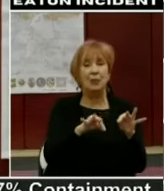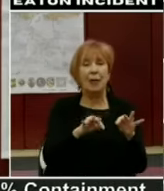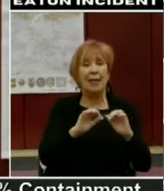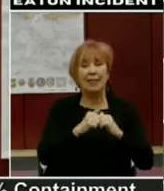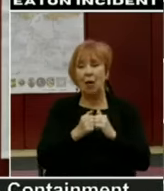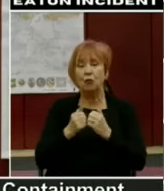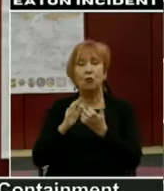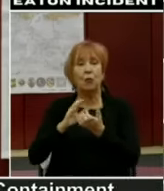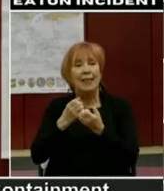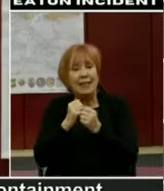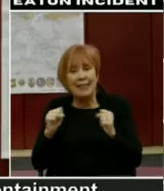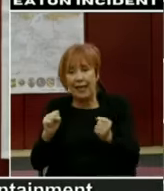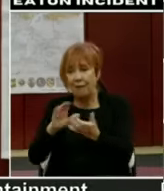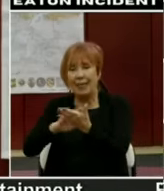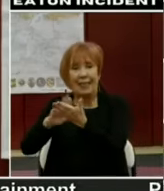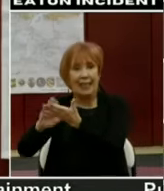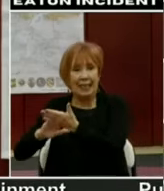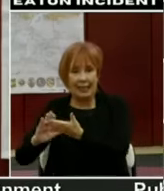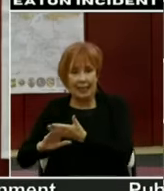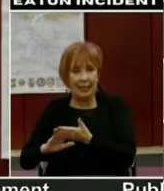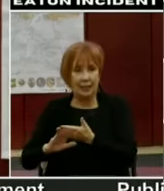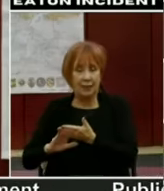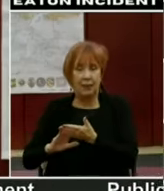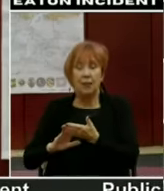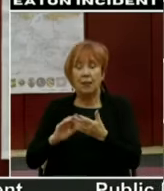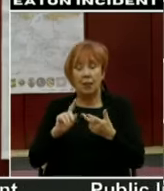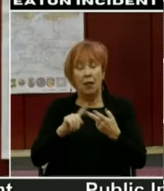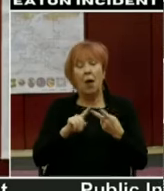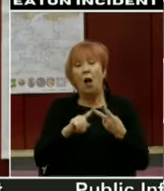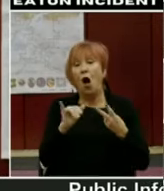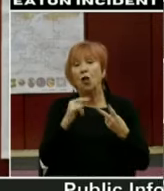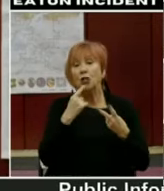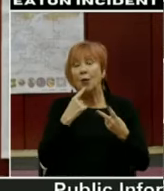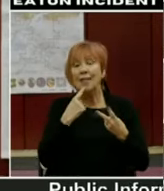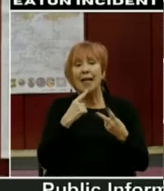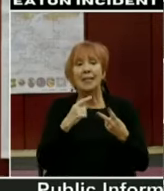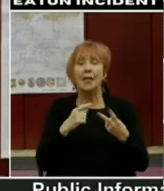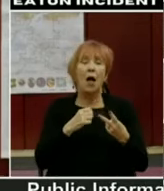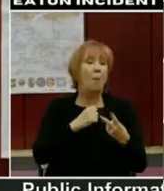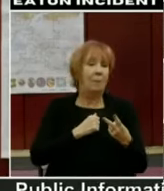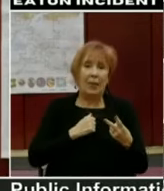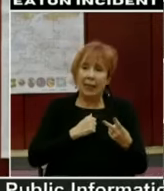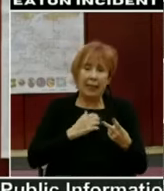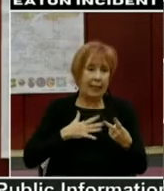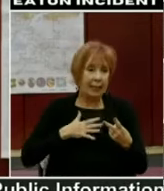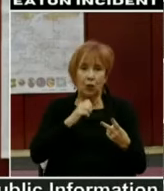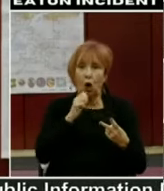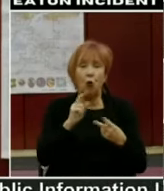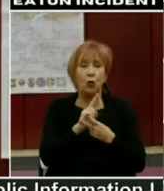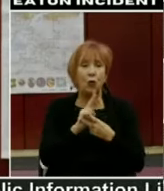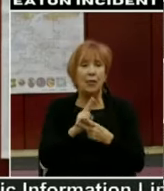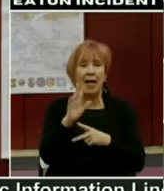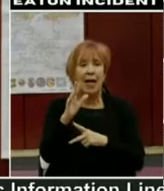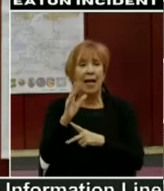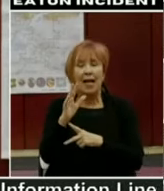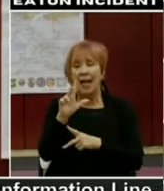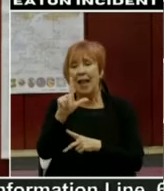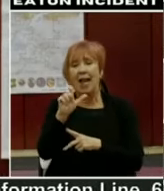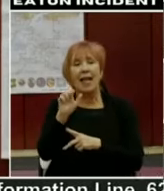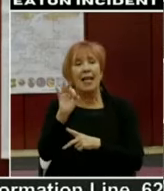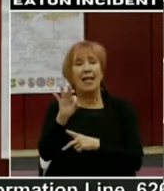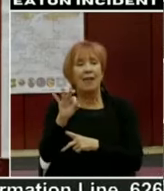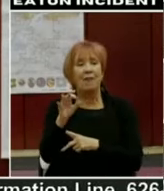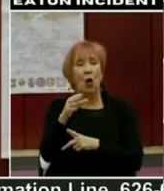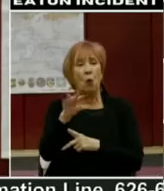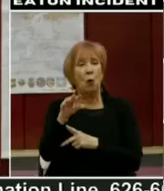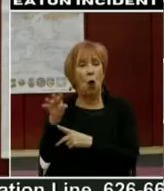safely clean up. It also will tell you, please don't use your leaf blowers. Please don't use a household vacuum